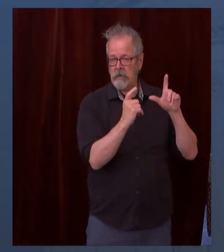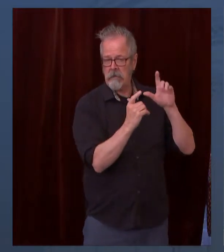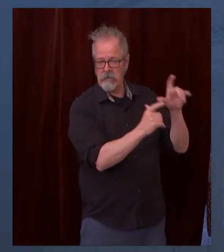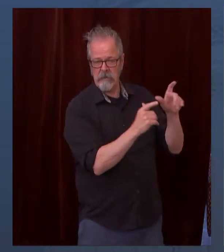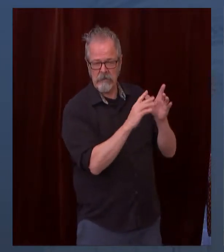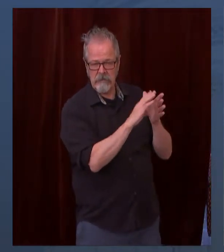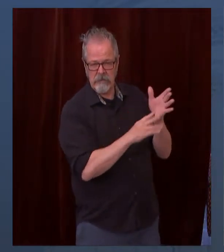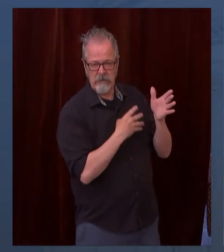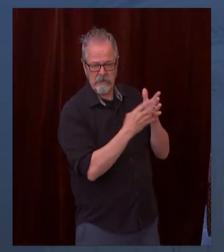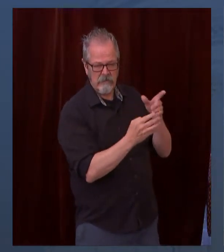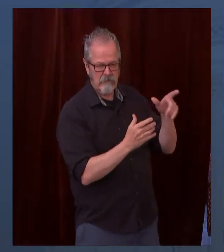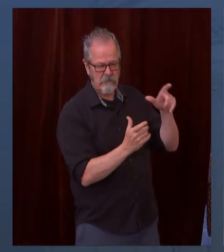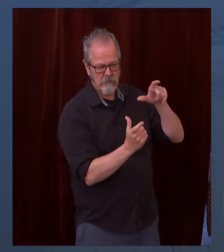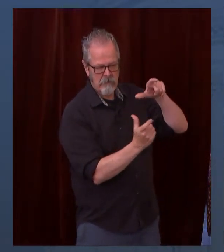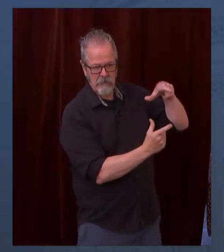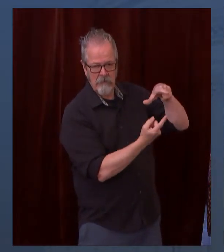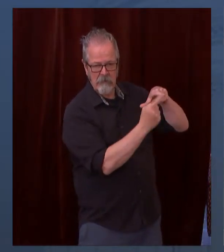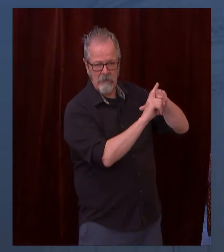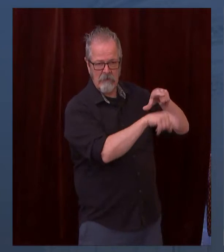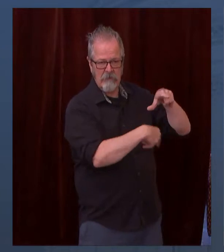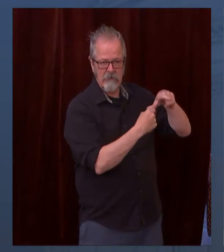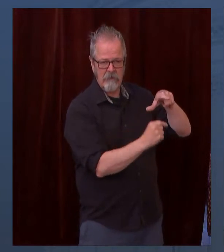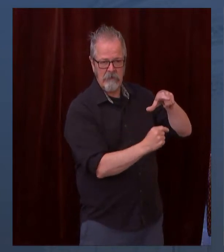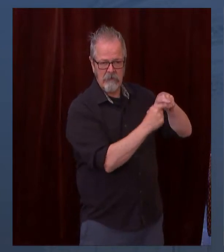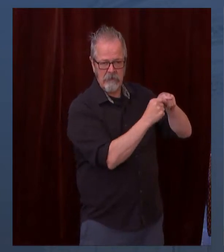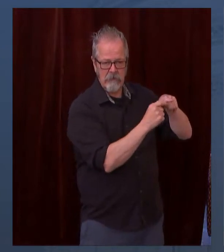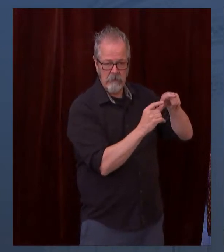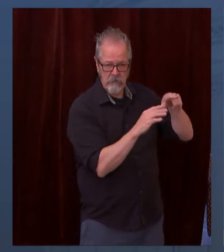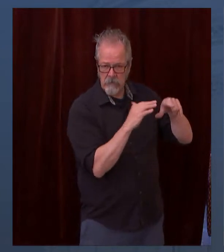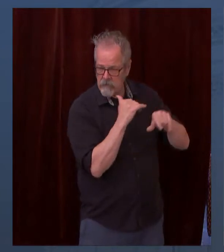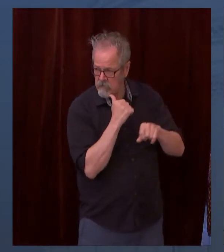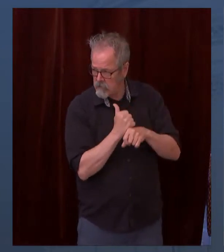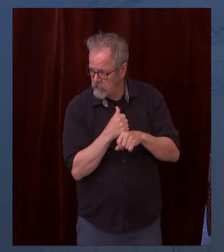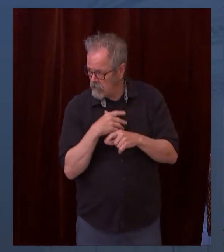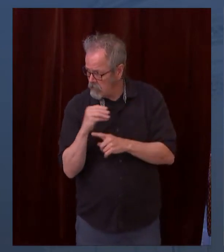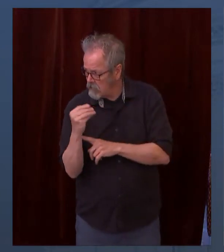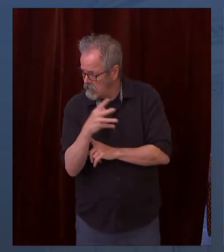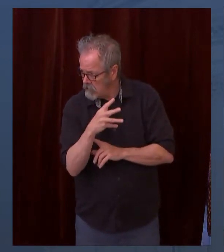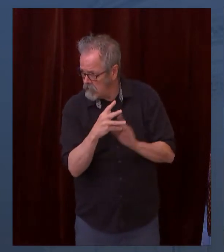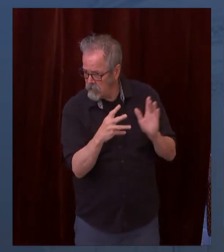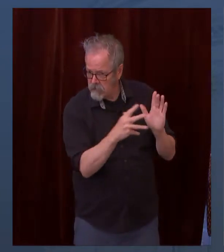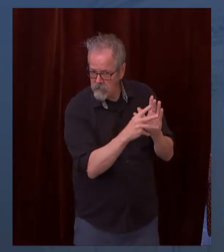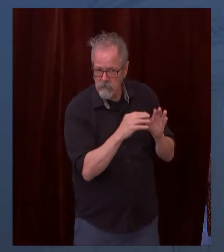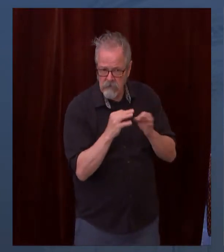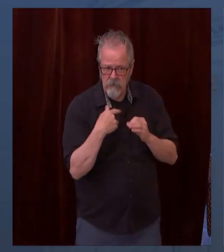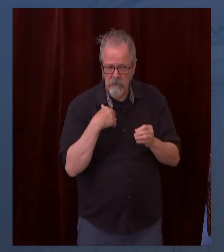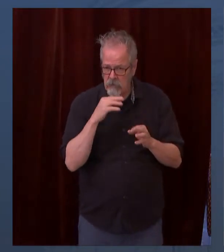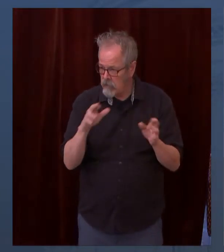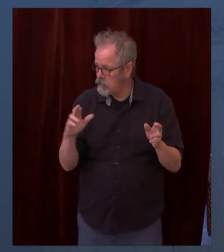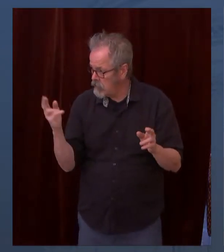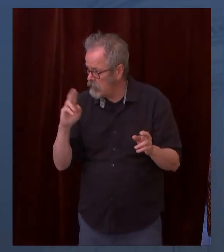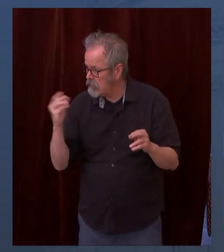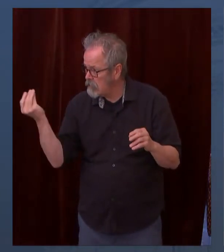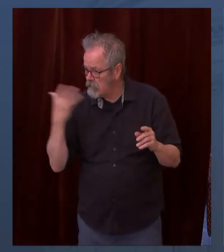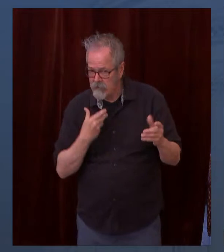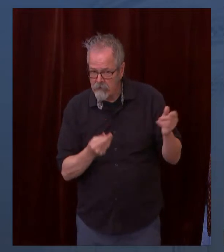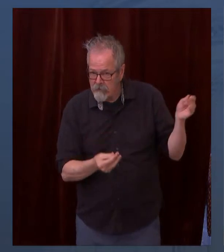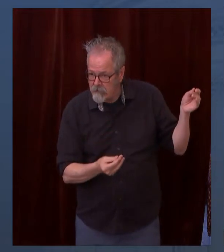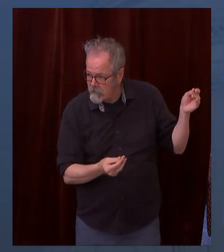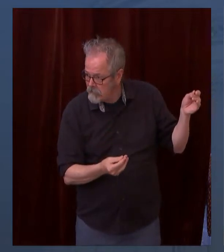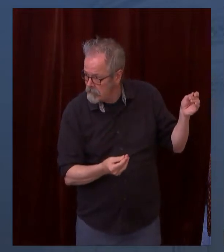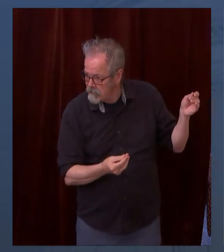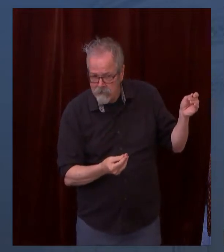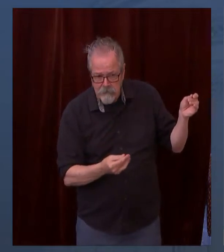we're gonna coordinate our graphs here. We're gonna take the graph back. We're just gonna put it up there and let people look at the. It's going to go automatically. It's gonna